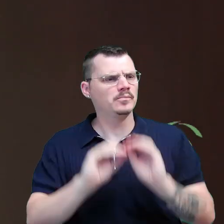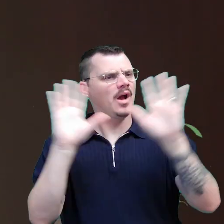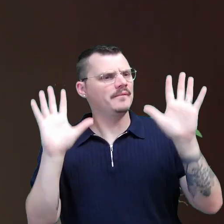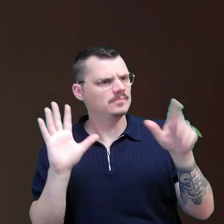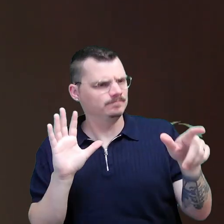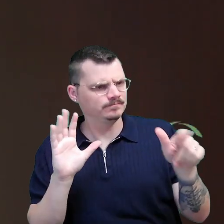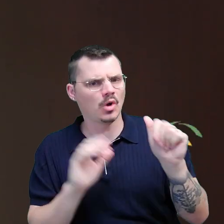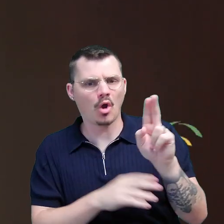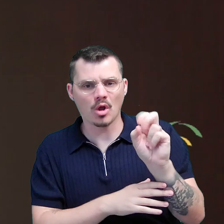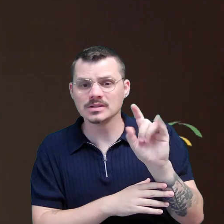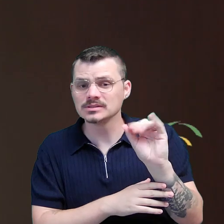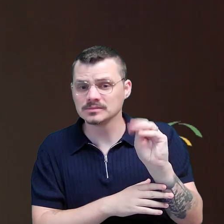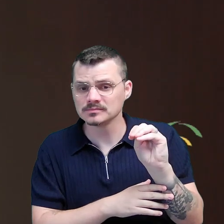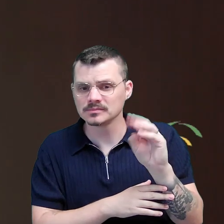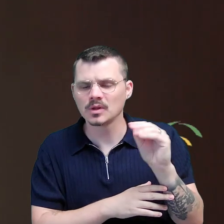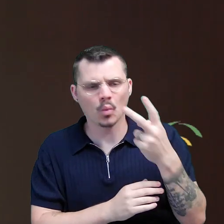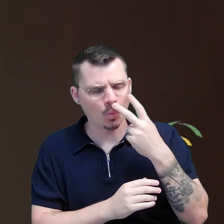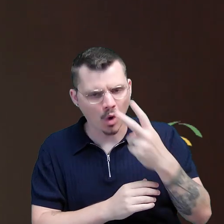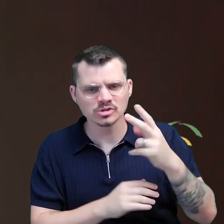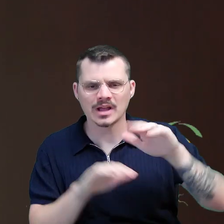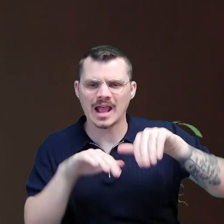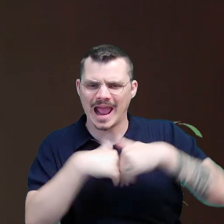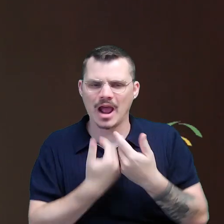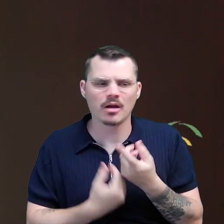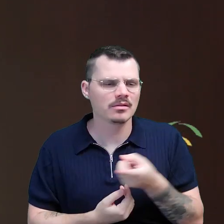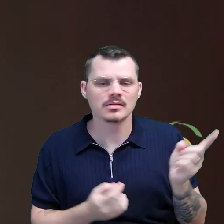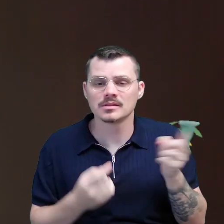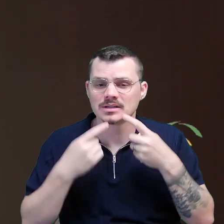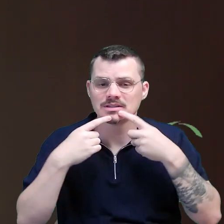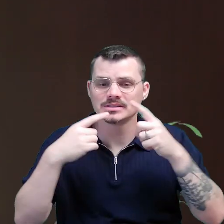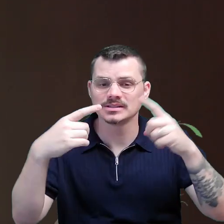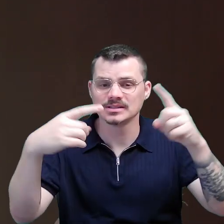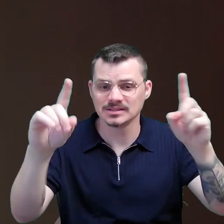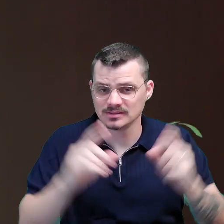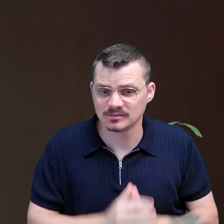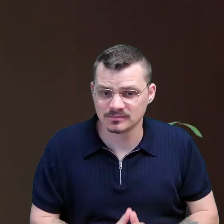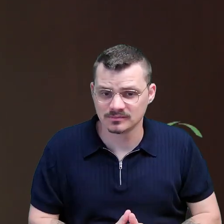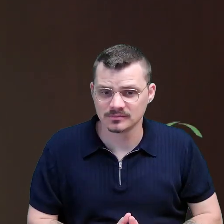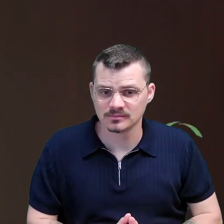autism and watch all the ways they succeed.